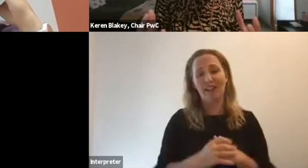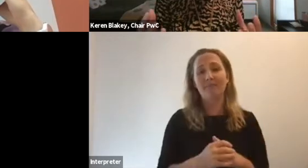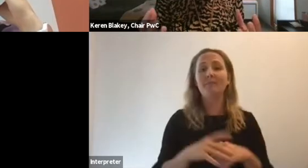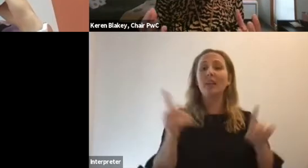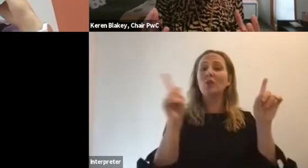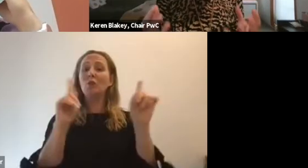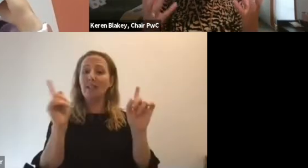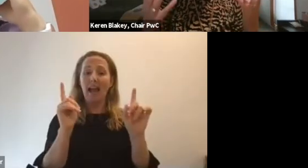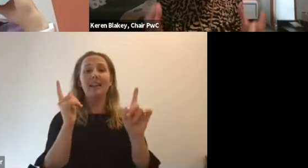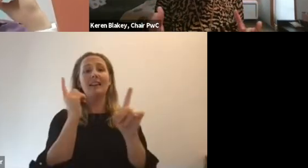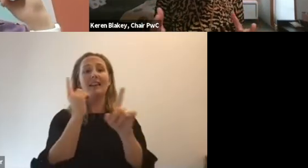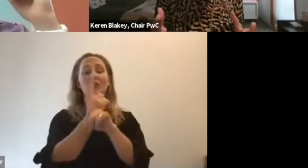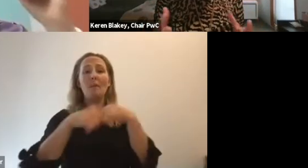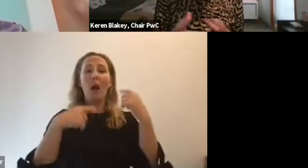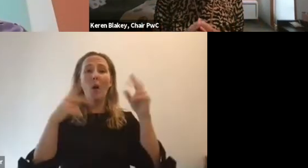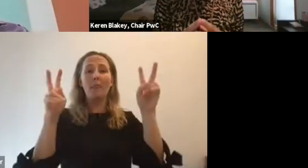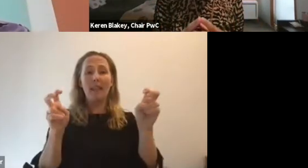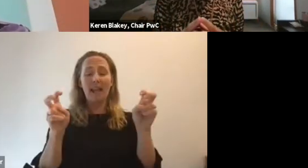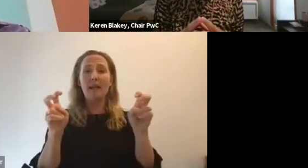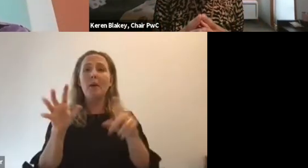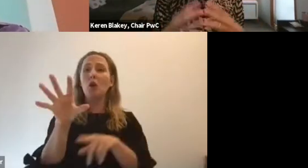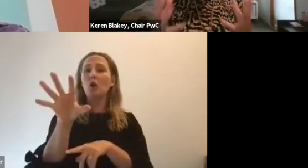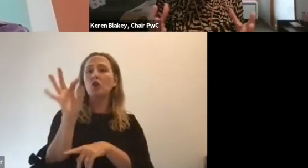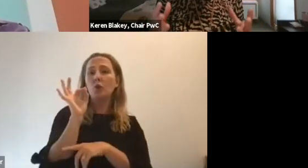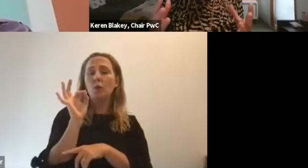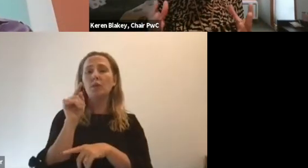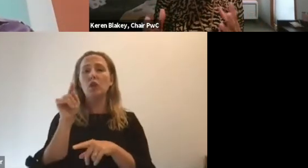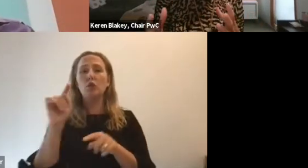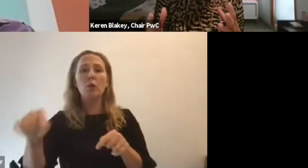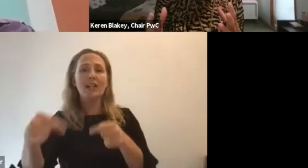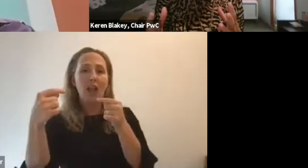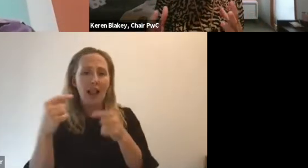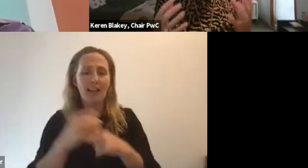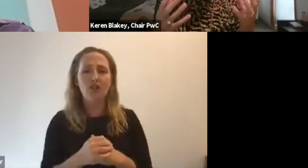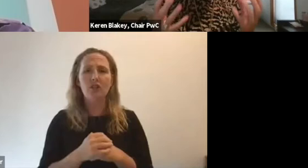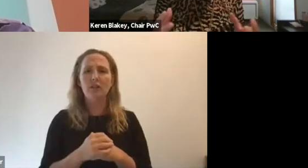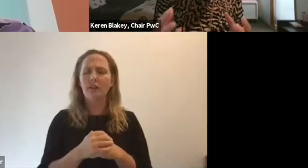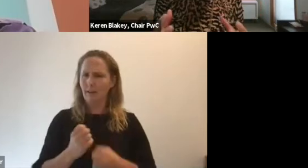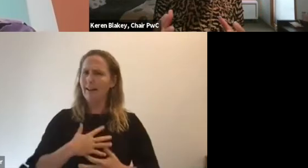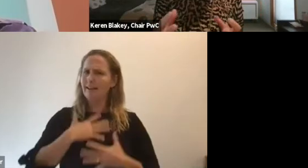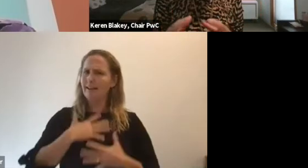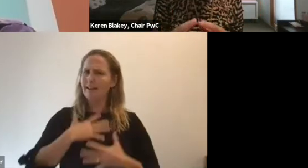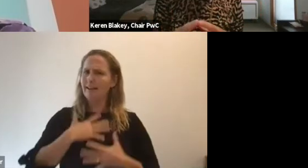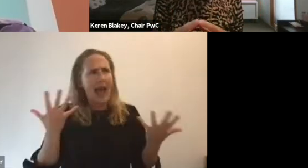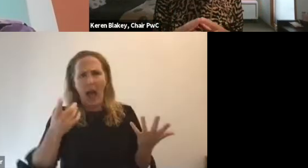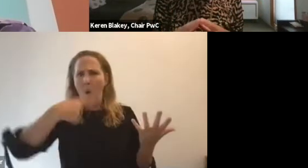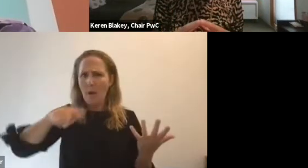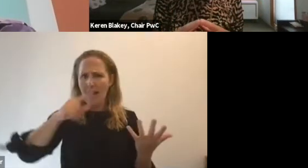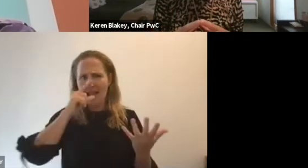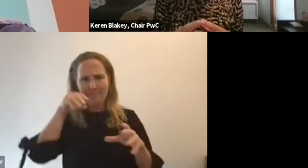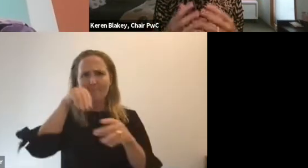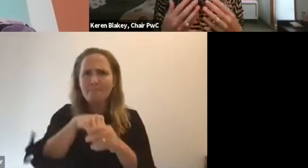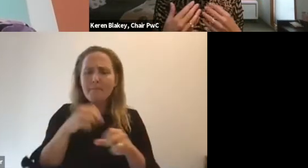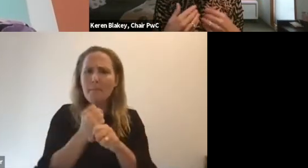around choose to challenge, it is truly inspiring. How do we all make a difference? And we're going to hear a lot more about that